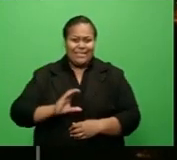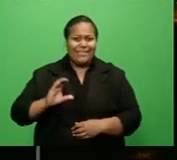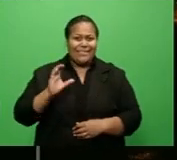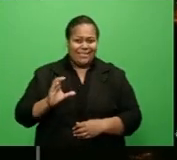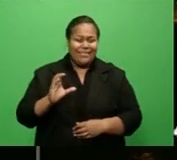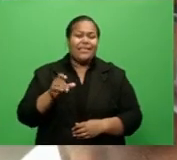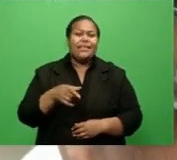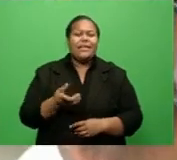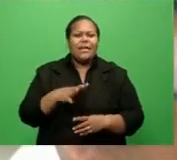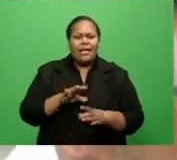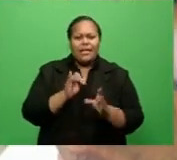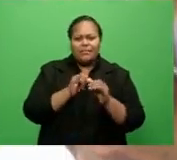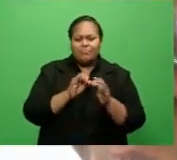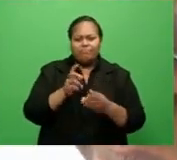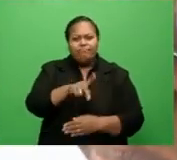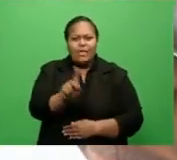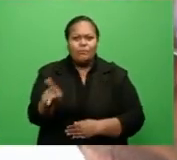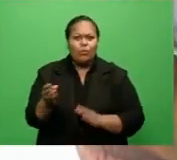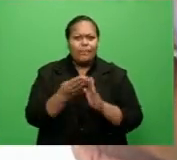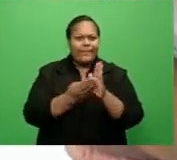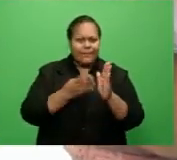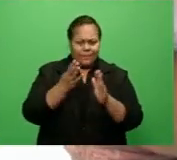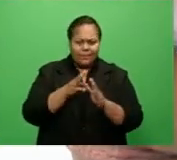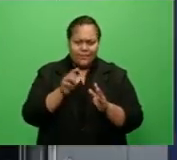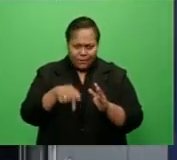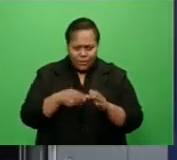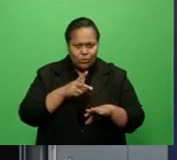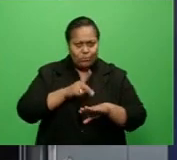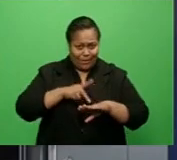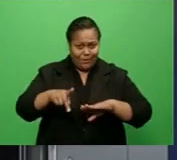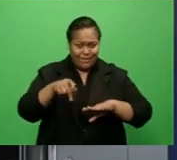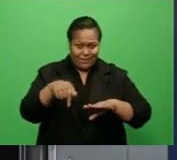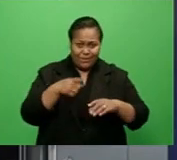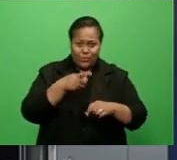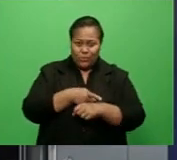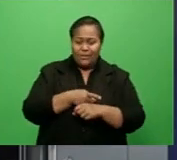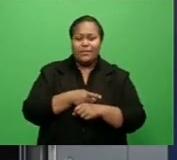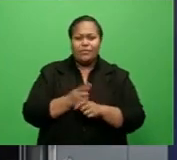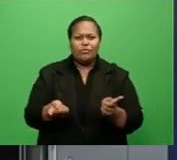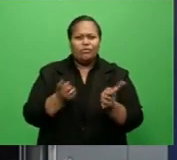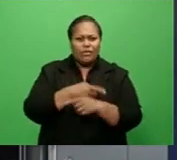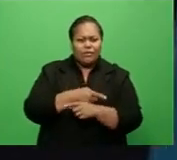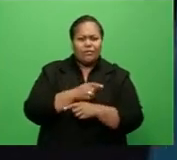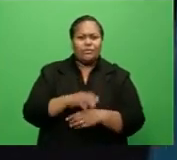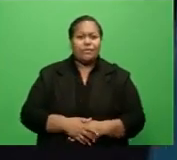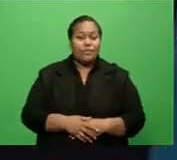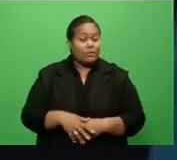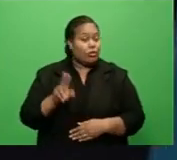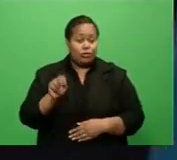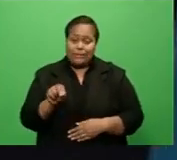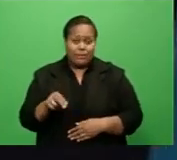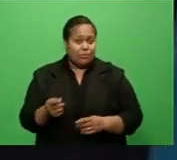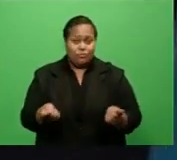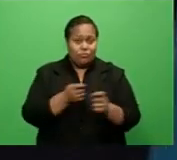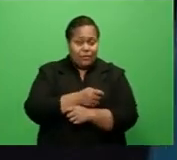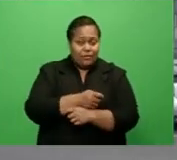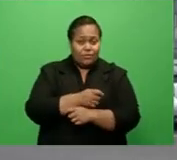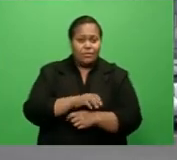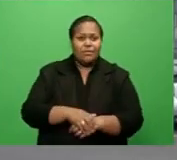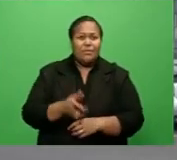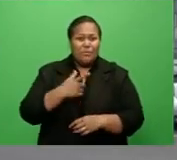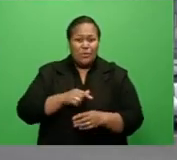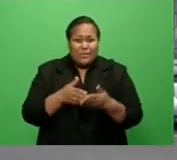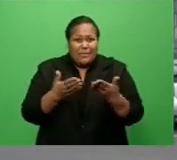week. Ministry of Foreign Affairs Permanent Secretary Yogesh Karan says these changes are necessary. He says with the modern